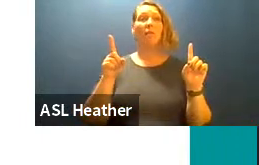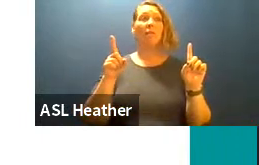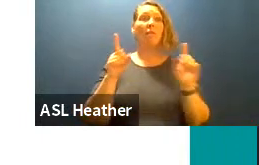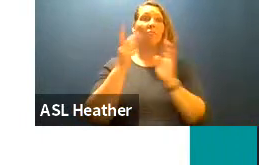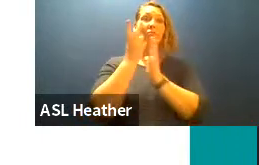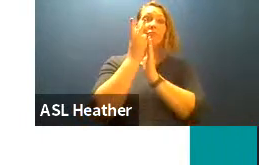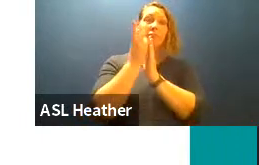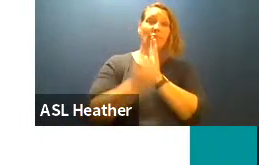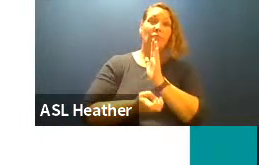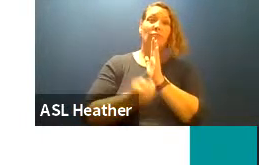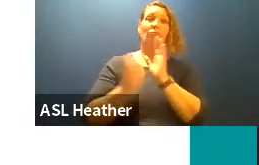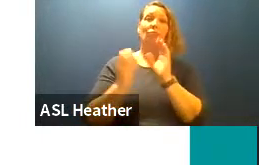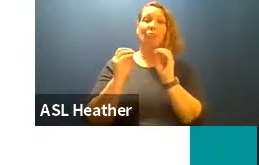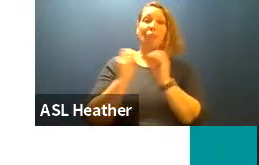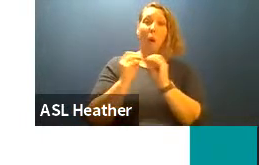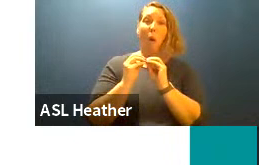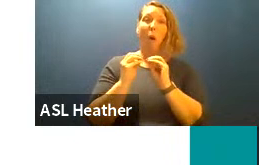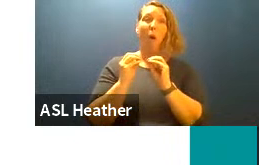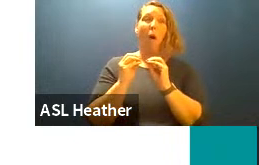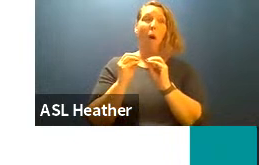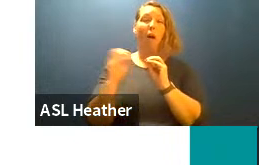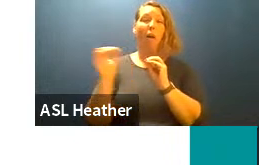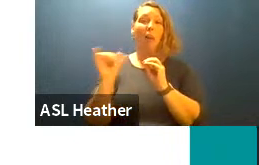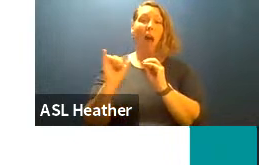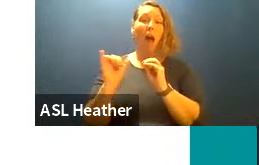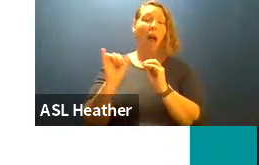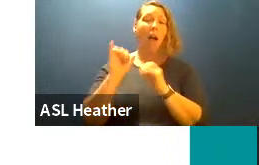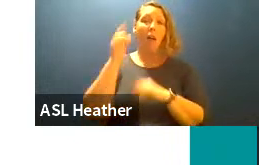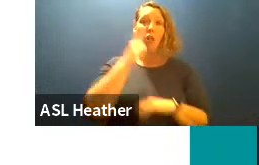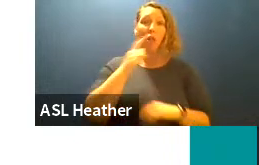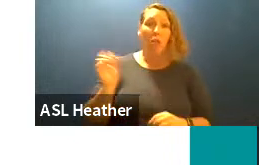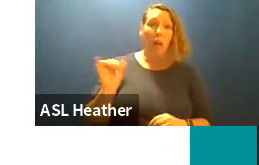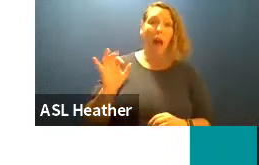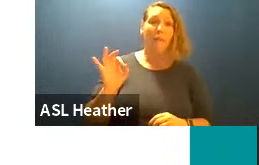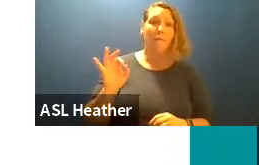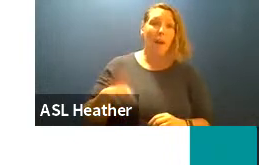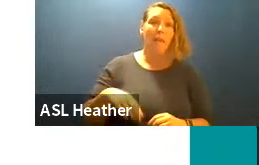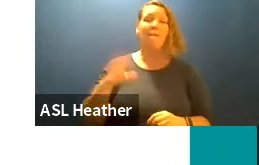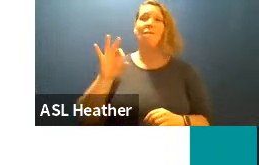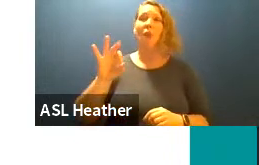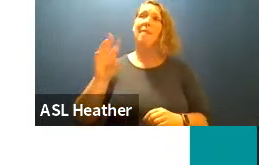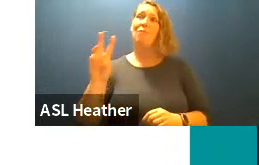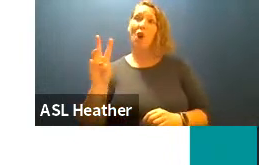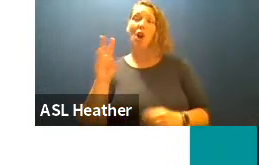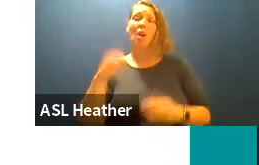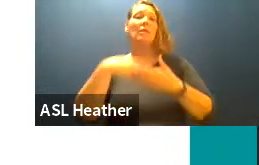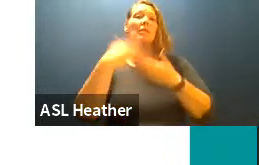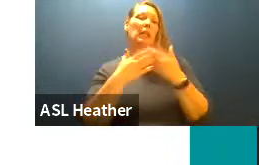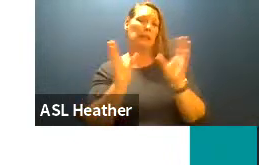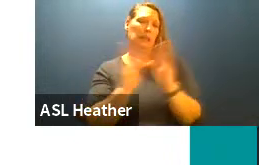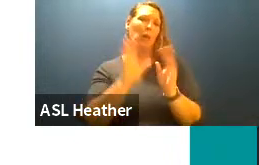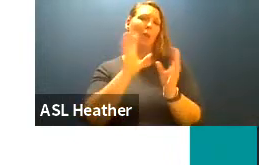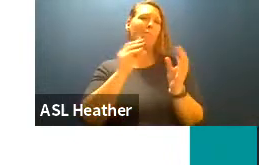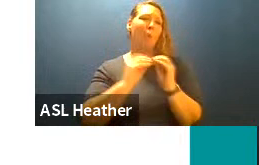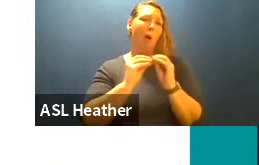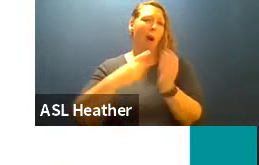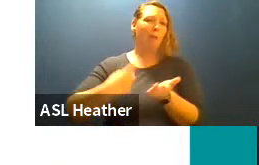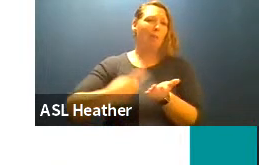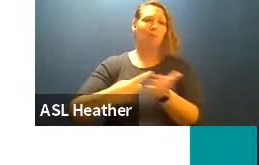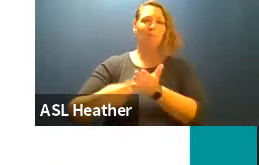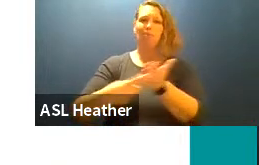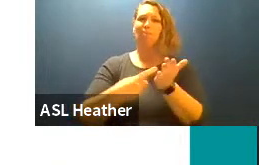some more of really what the framework looks like and how this is incorporated, next meeting we will have a